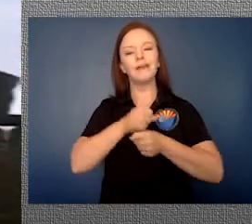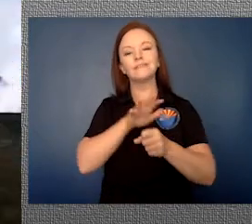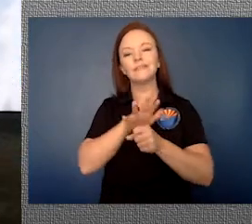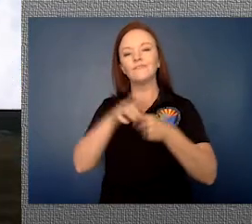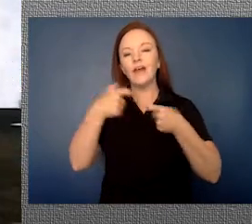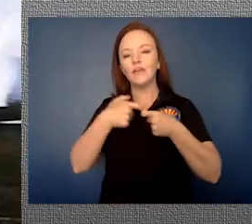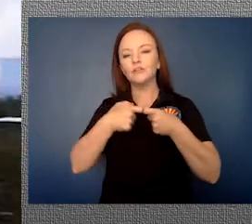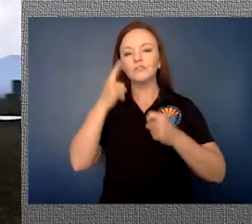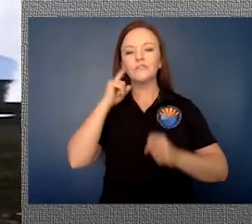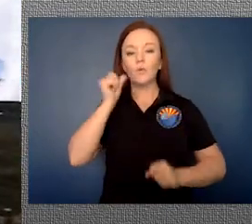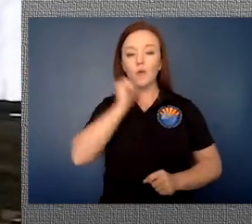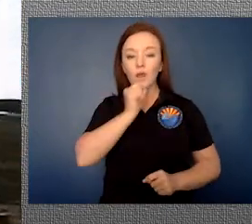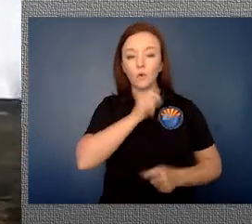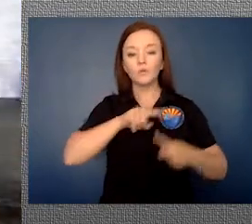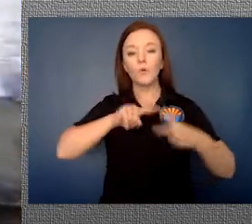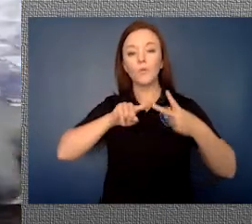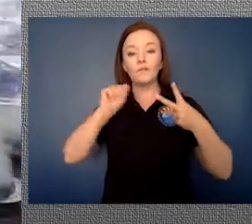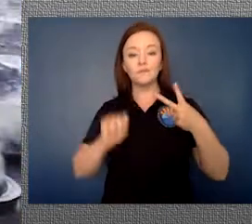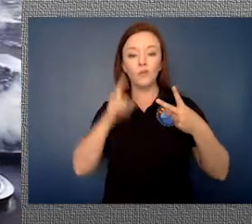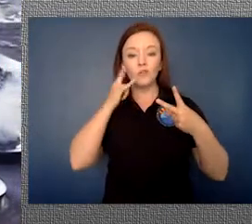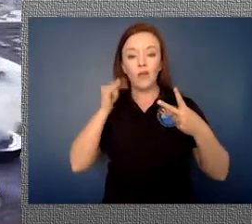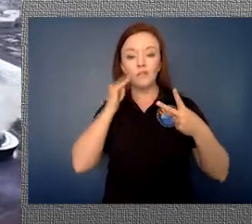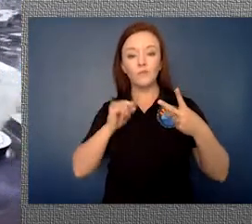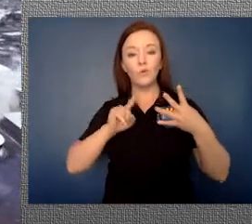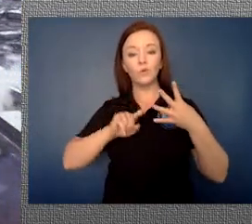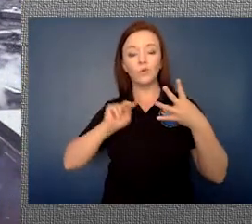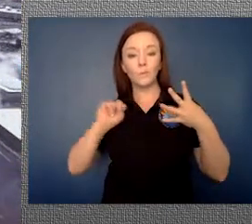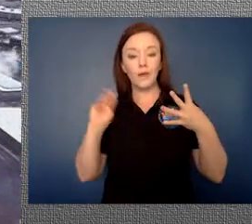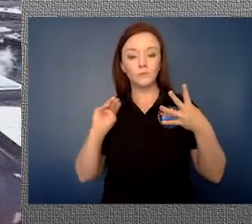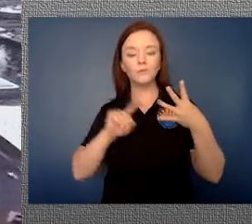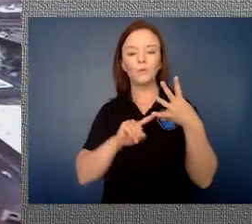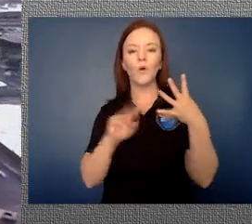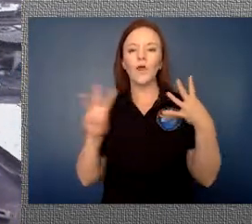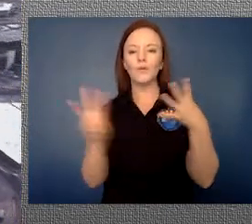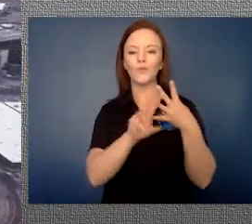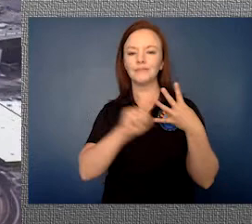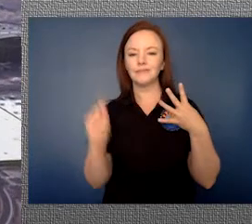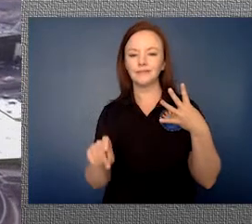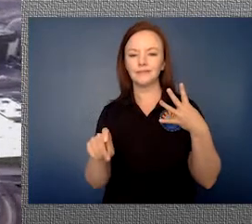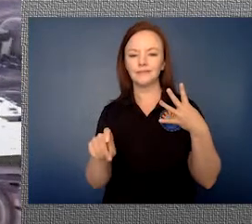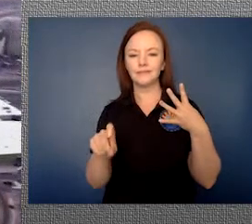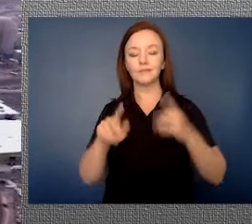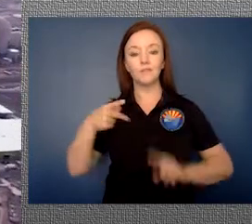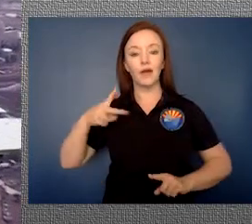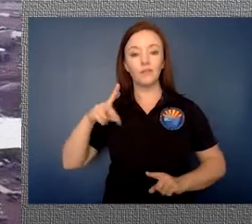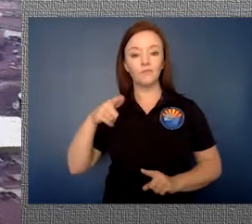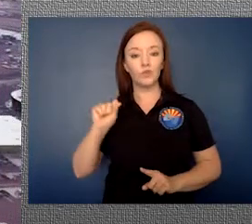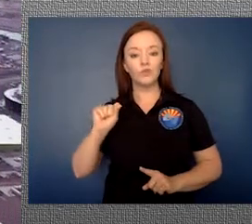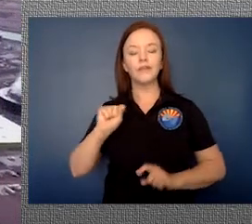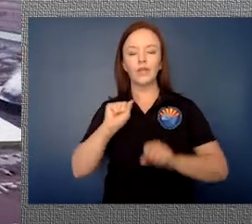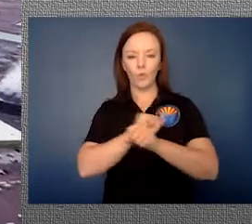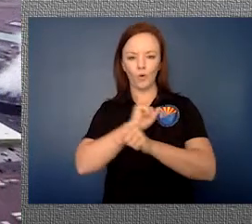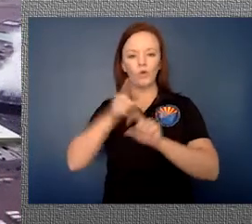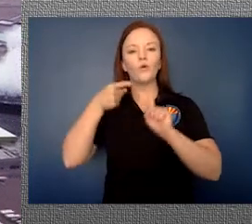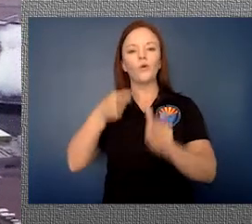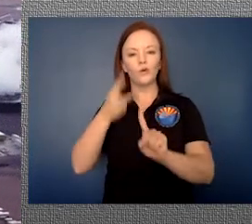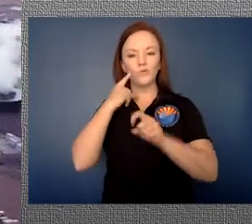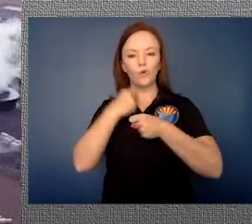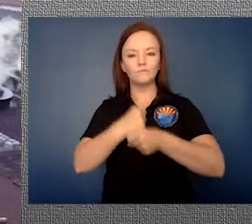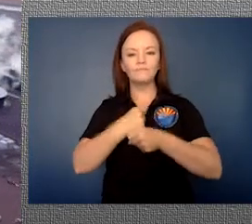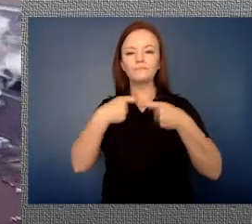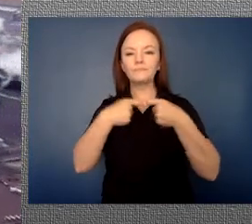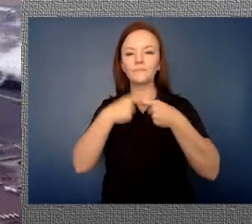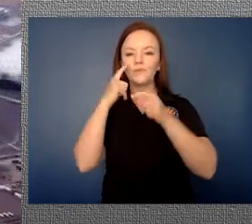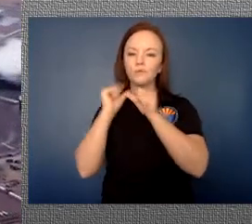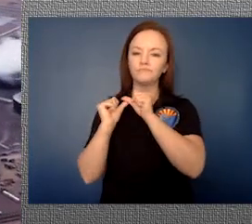New Mexico, and West Texas. Palo Verde works to safely and efficiently generate electricity for the long term and to